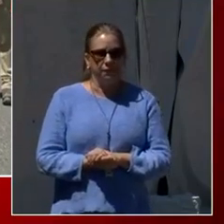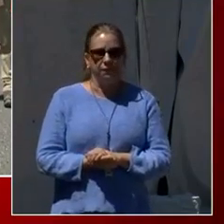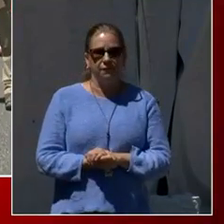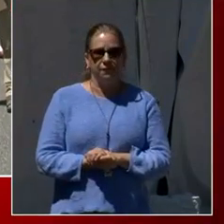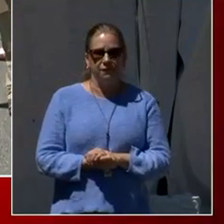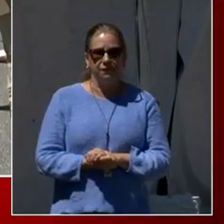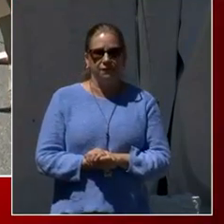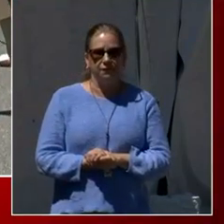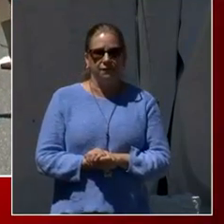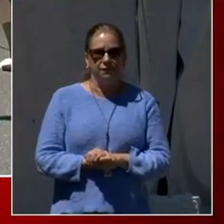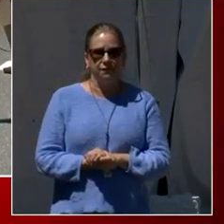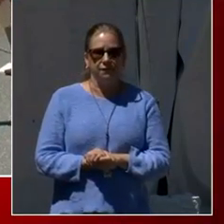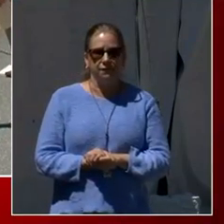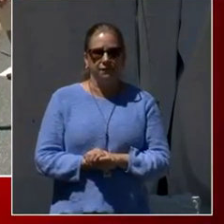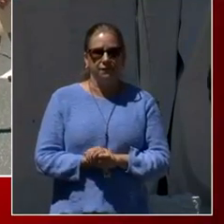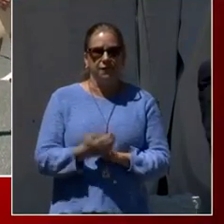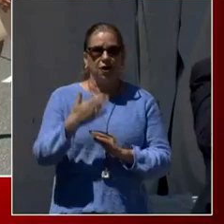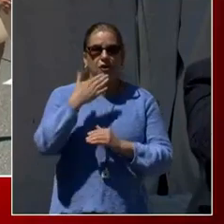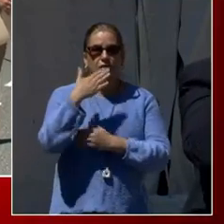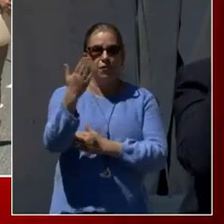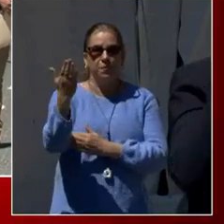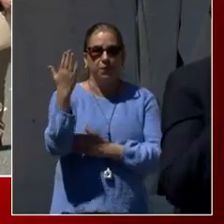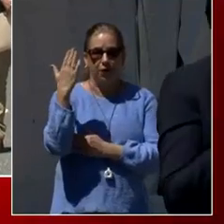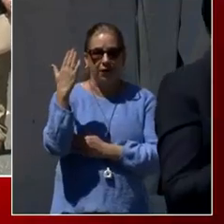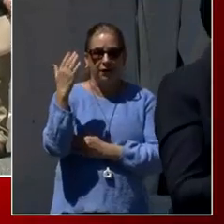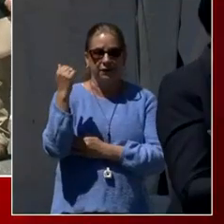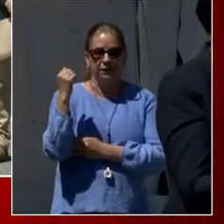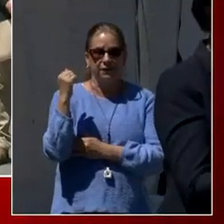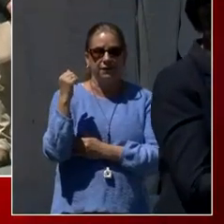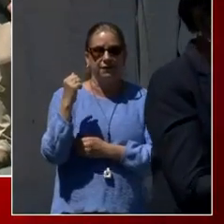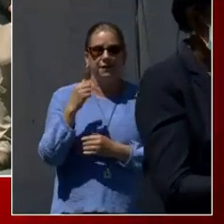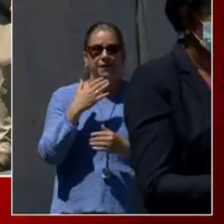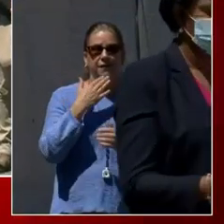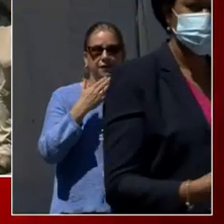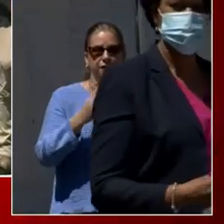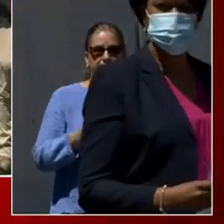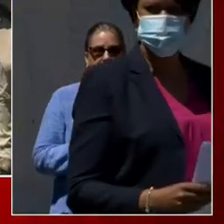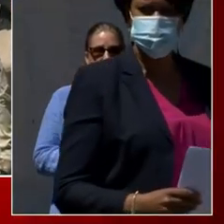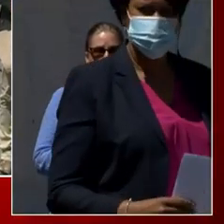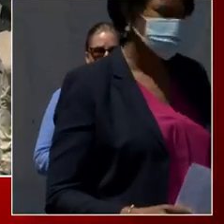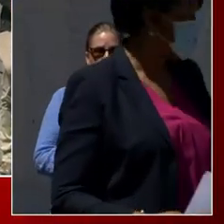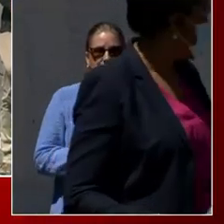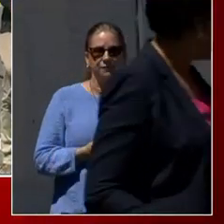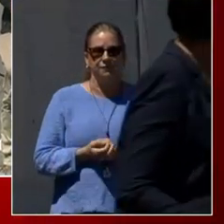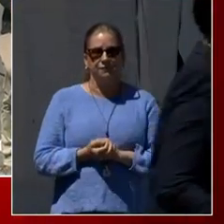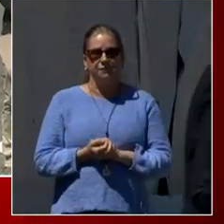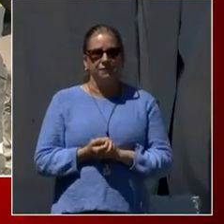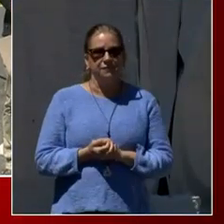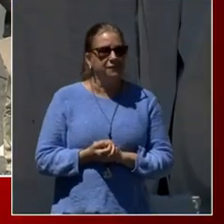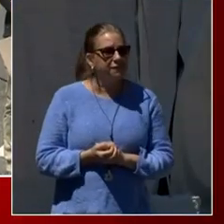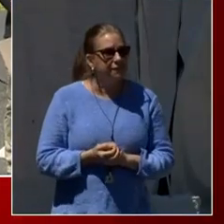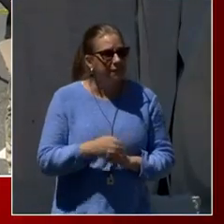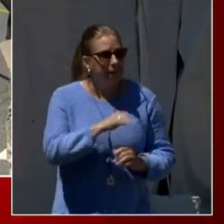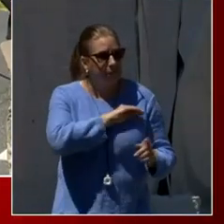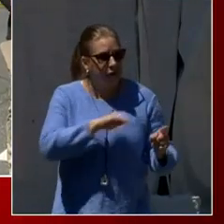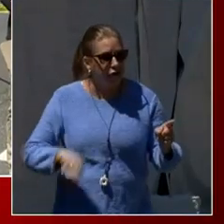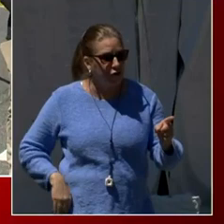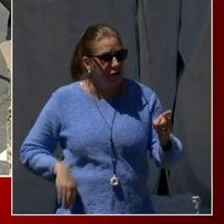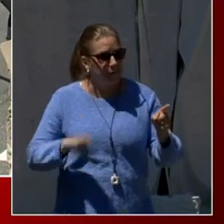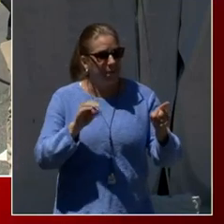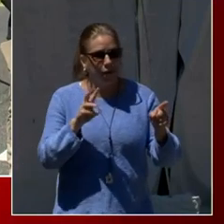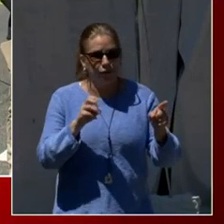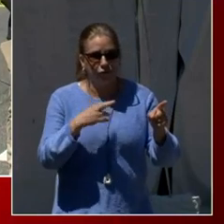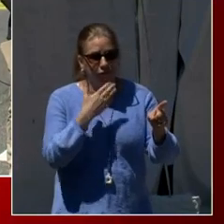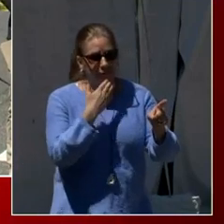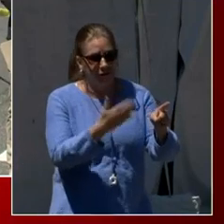Good morning. Thank you, Mayor Bowser. Thank you for your continued amazing leadership through these difficult times. I'm Peter Newsom. I'm the Chief of Police